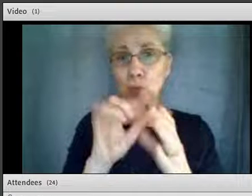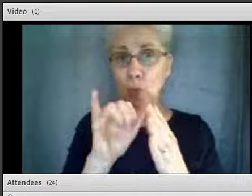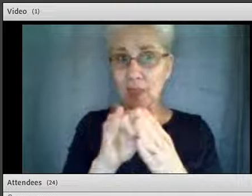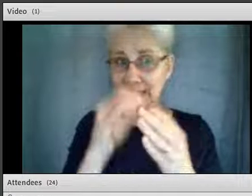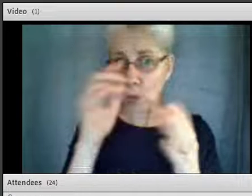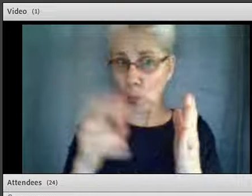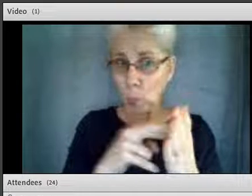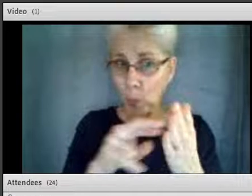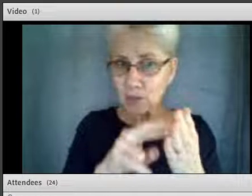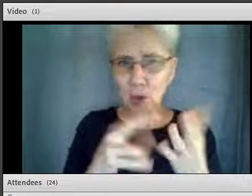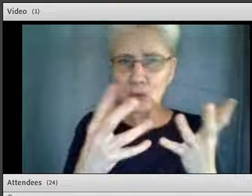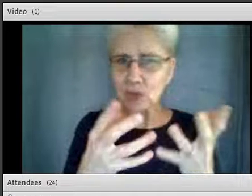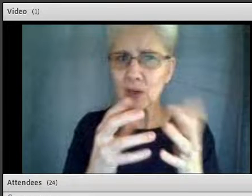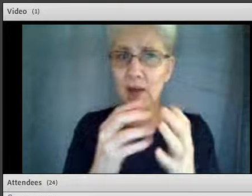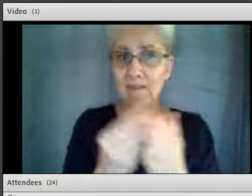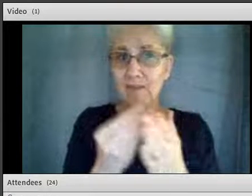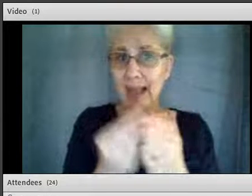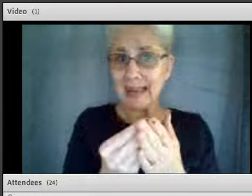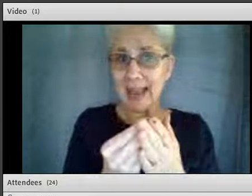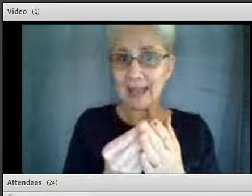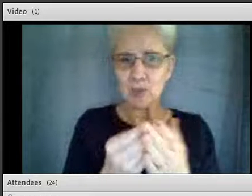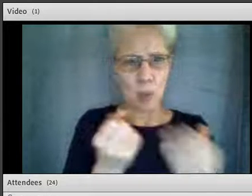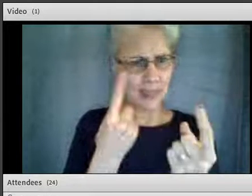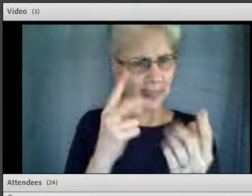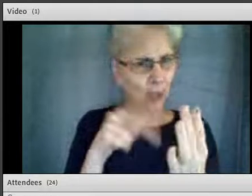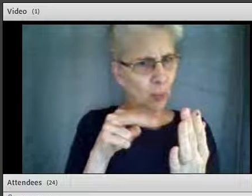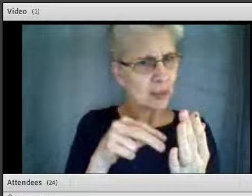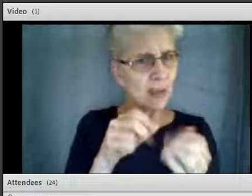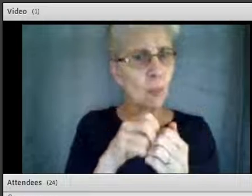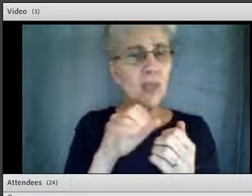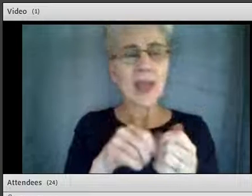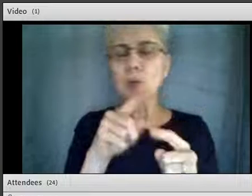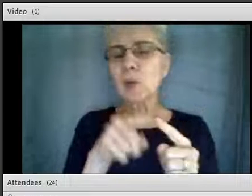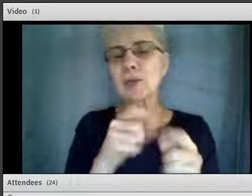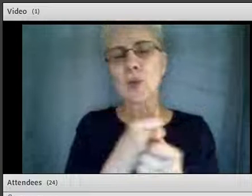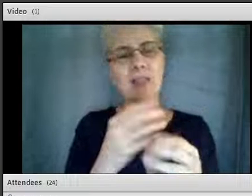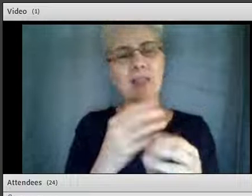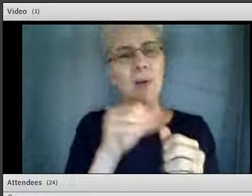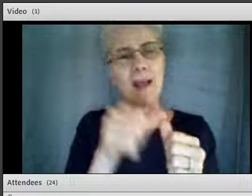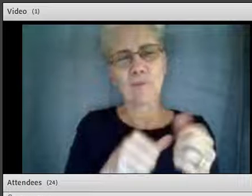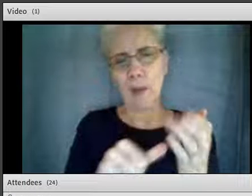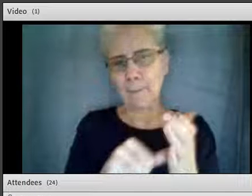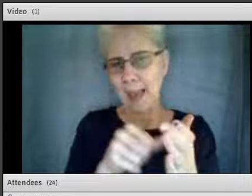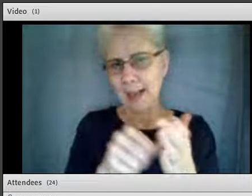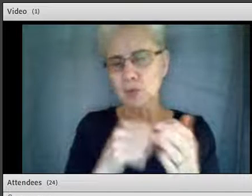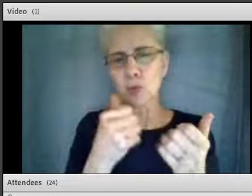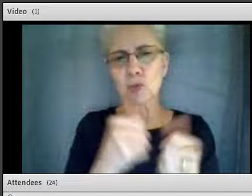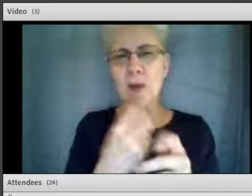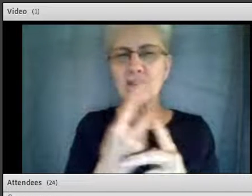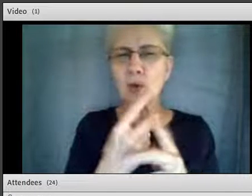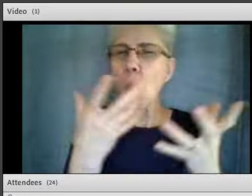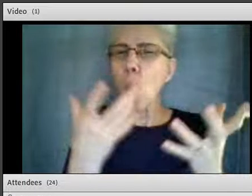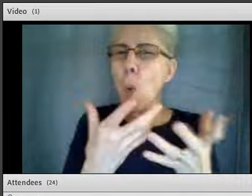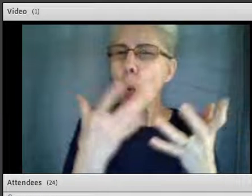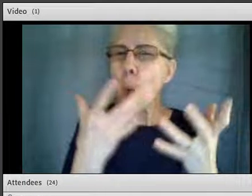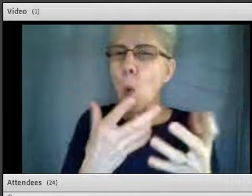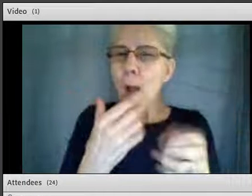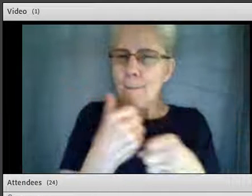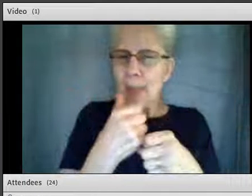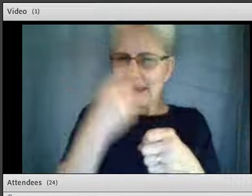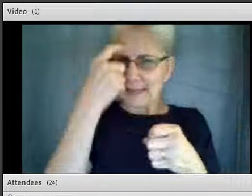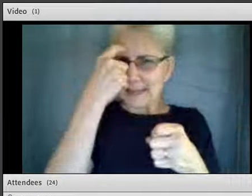literacy with this page? You can't do everything on every page. So trying to figure out what makes sense for that page